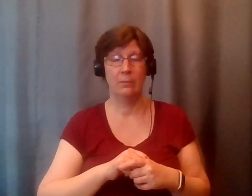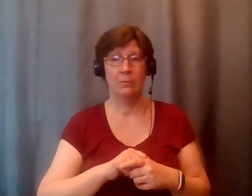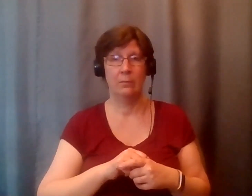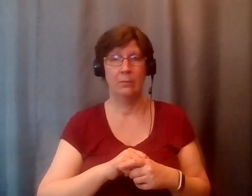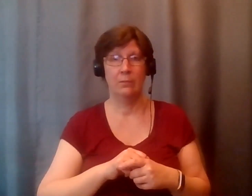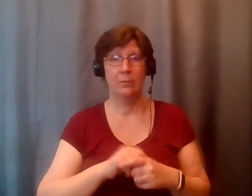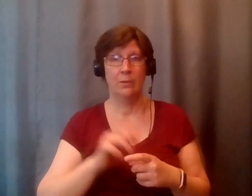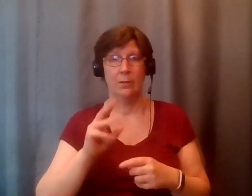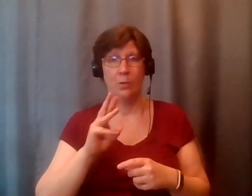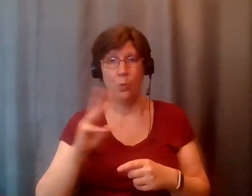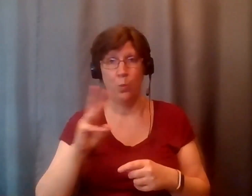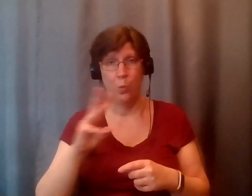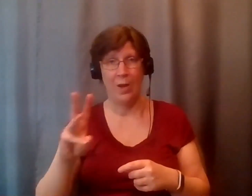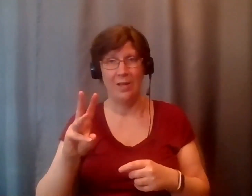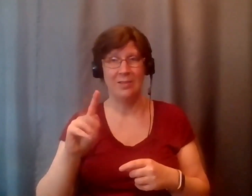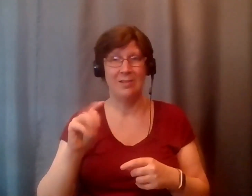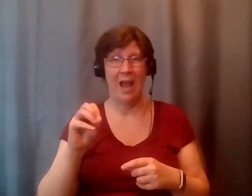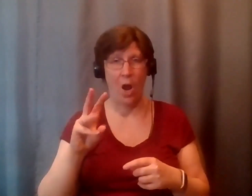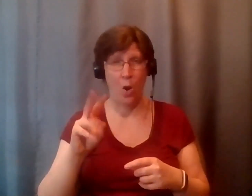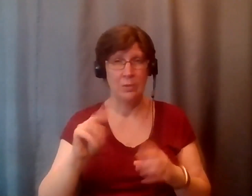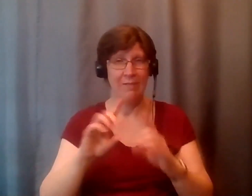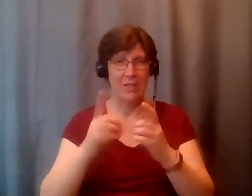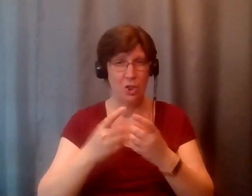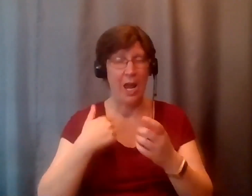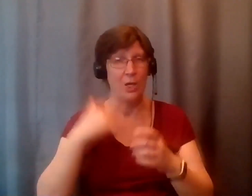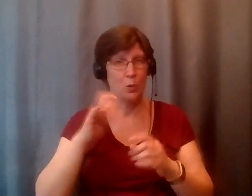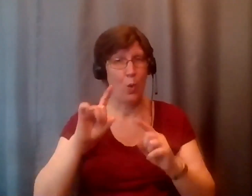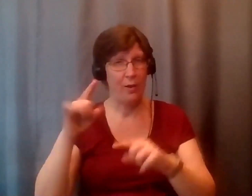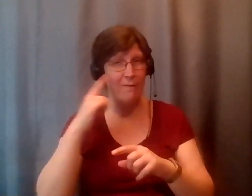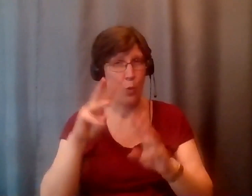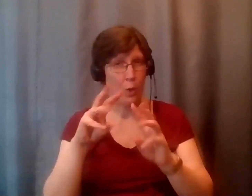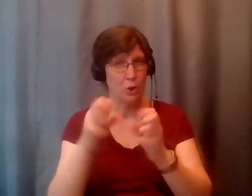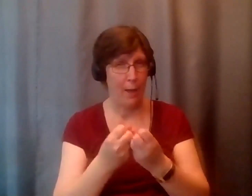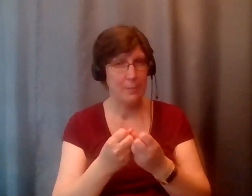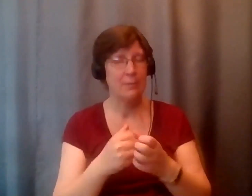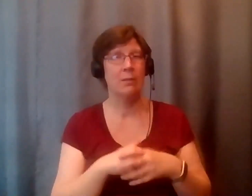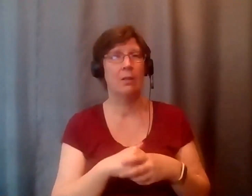West Town and Vision. I used to go there for workshops,